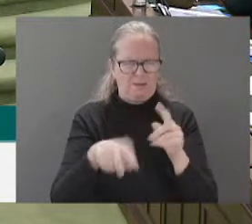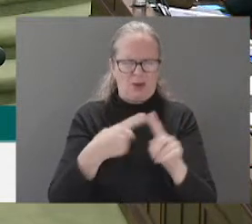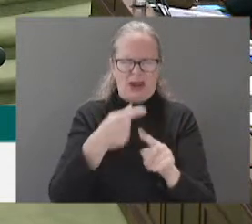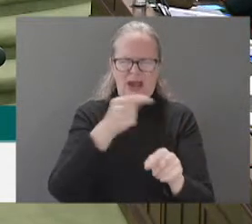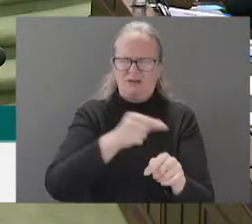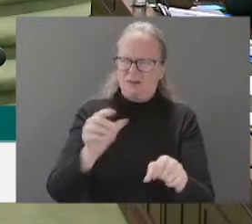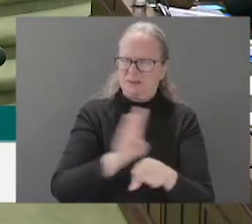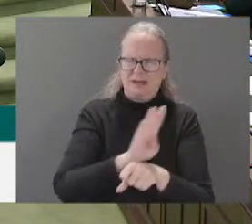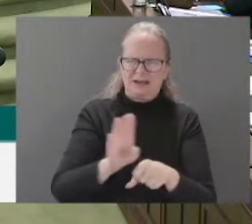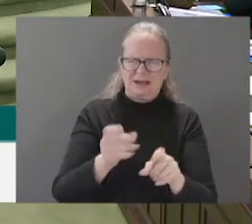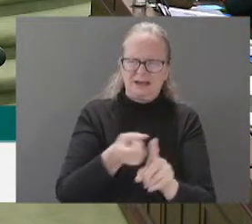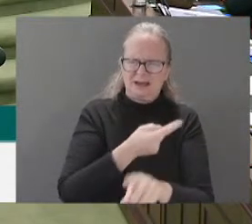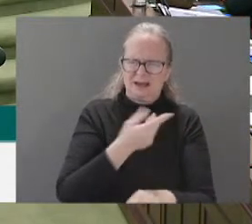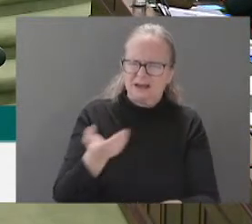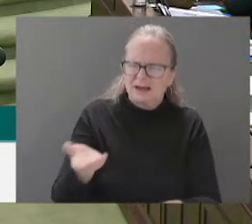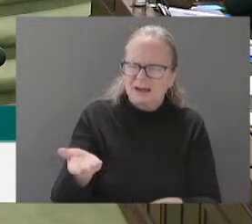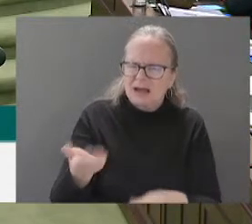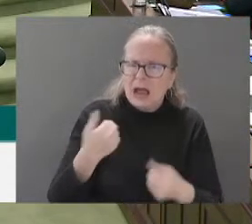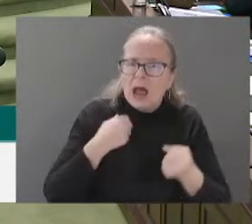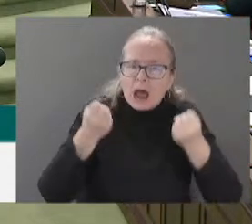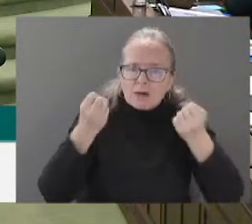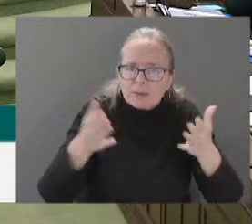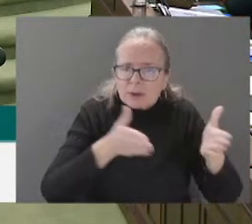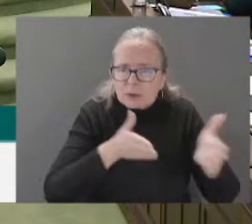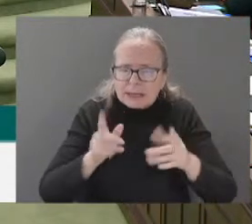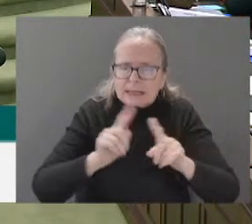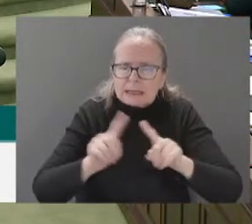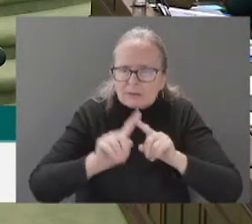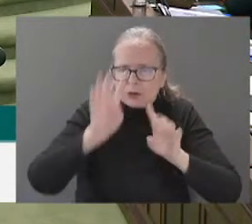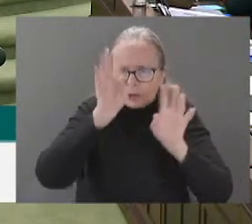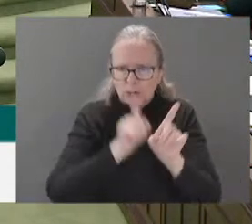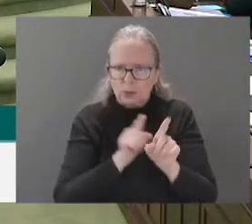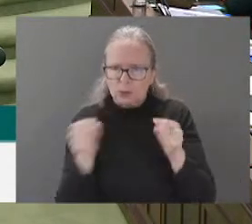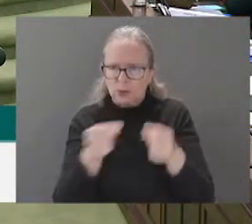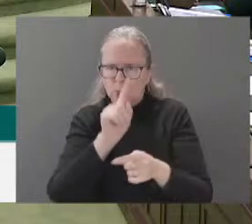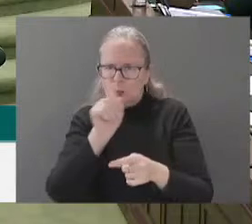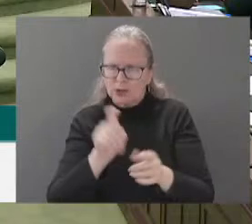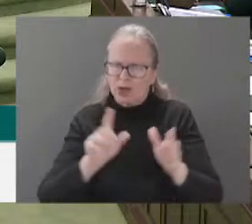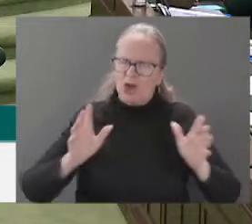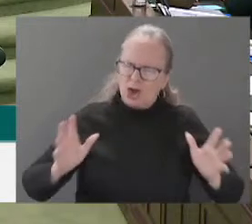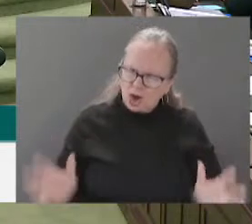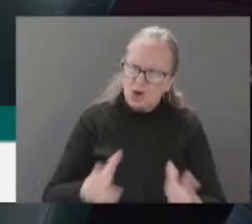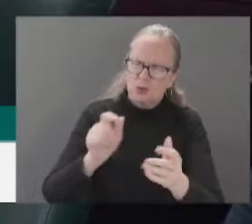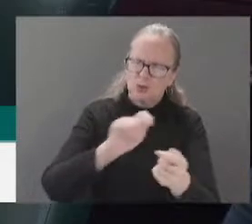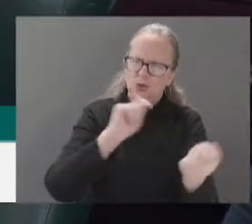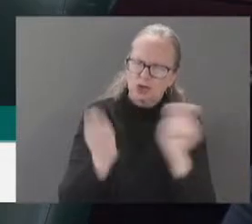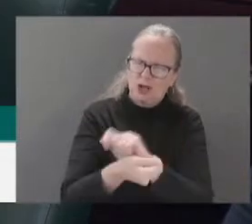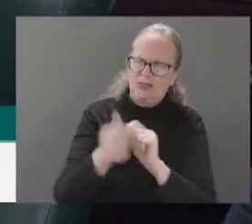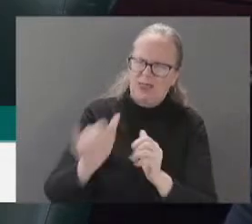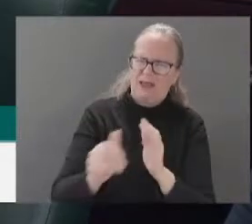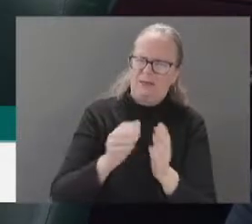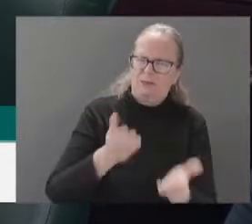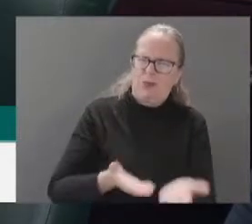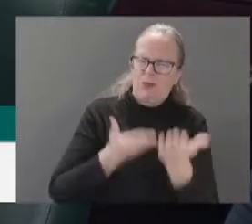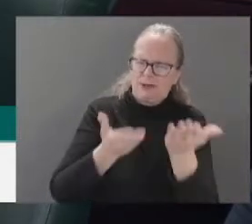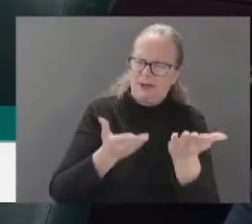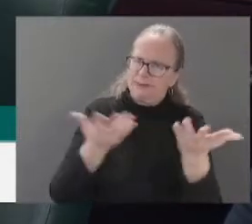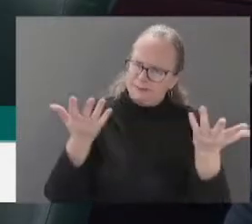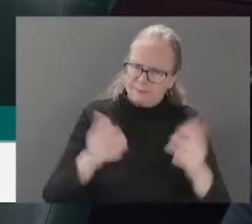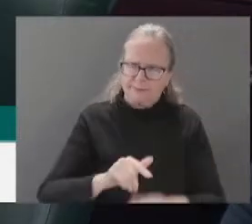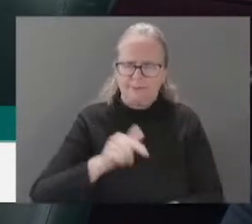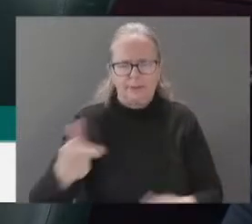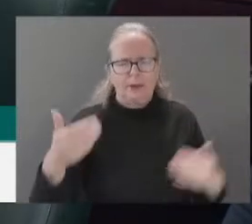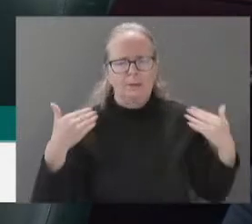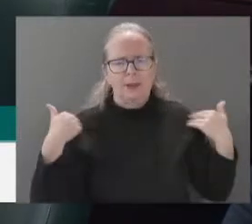him in the future to do so if not we'll move on to other questioners The Honorable Minister of Justice thank you once again Mr Speaker I can